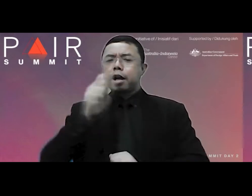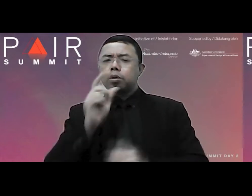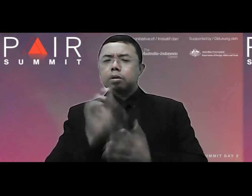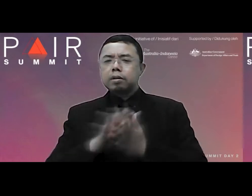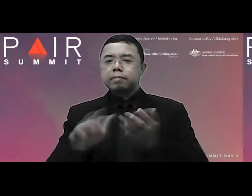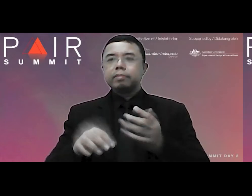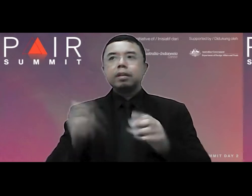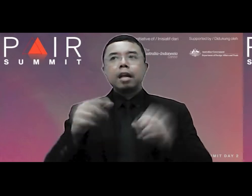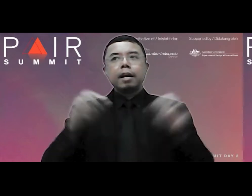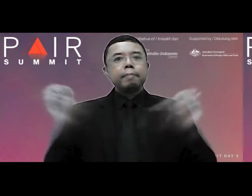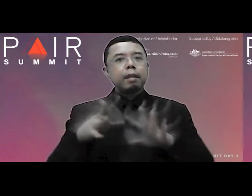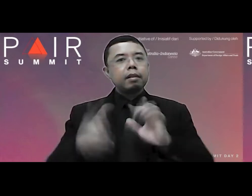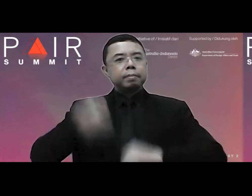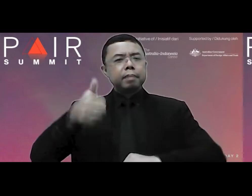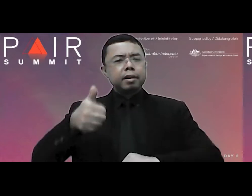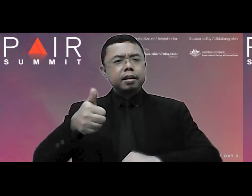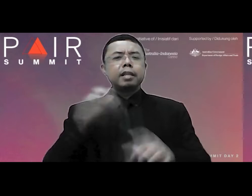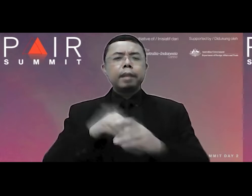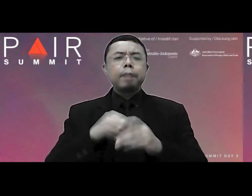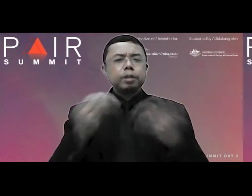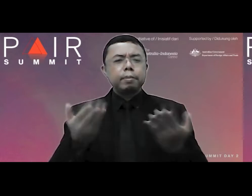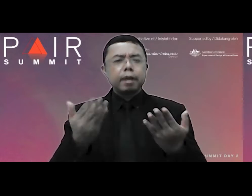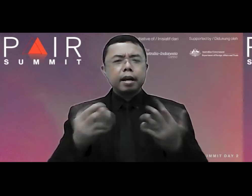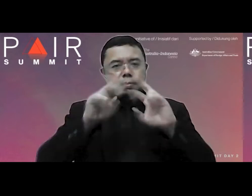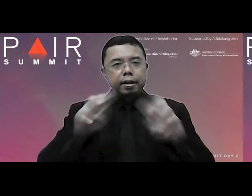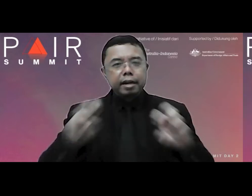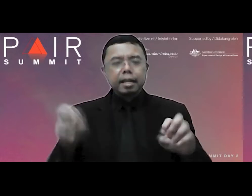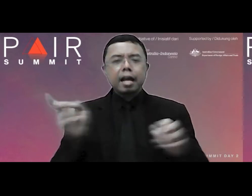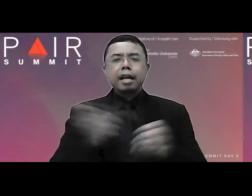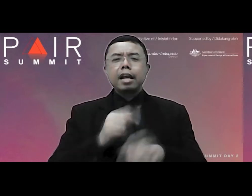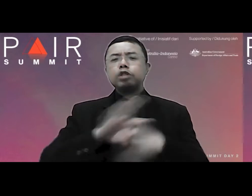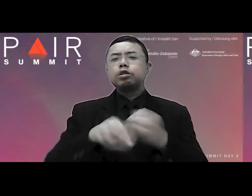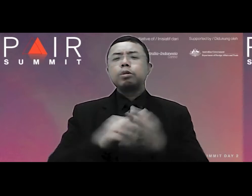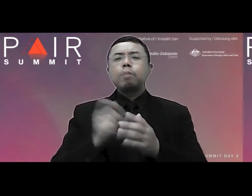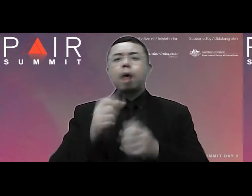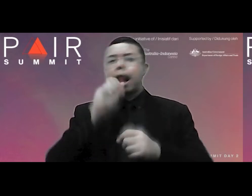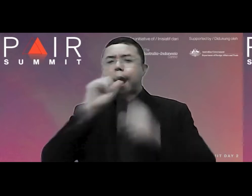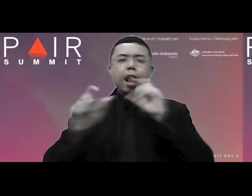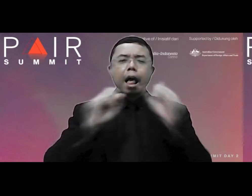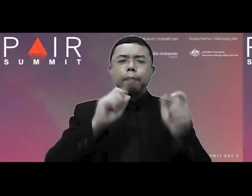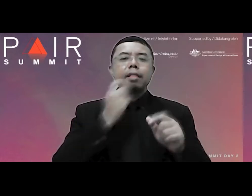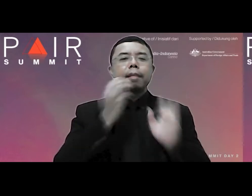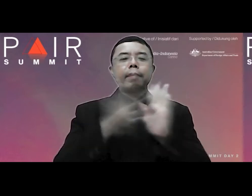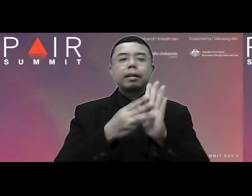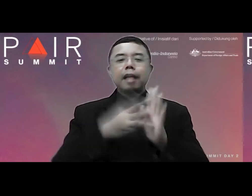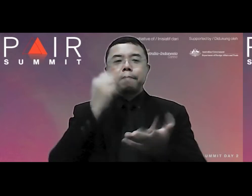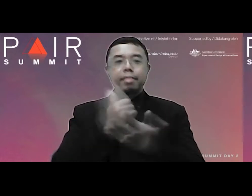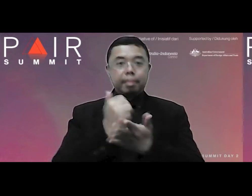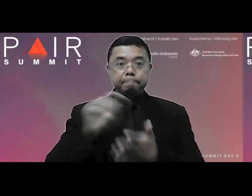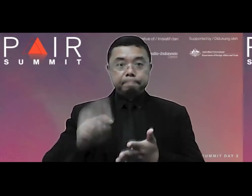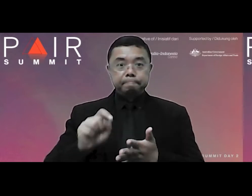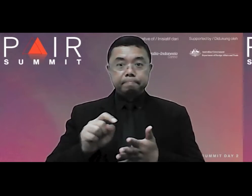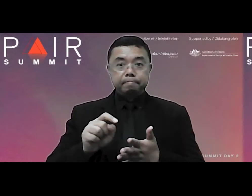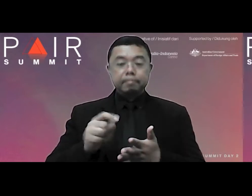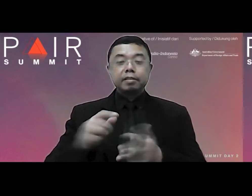the report, which raises some of these critical issues. Now, I'm going to introduce just two of the panelists for a start, the